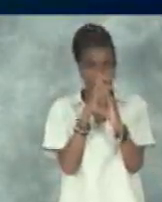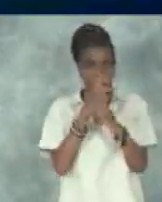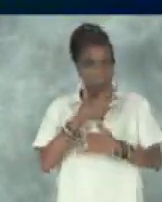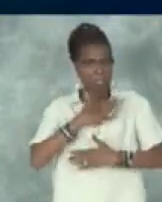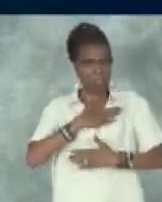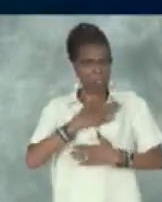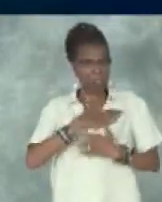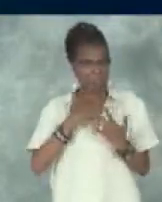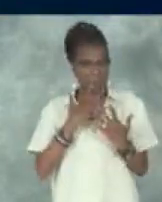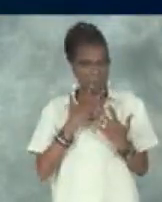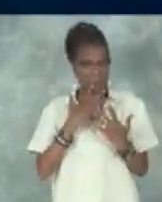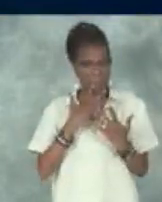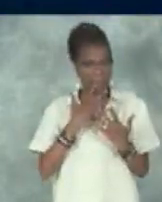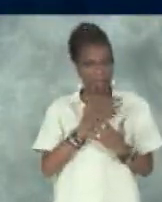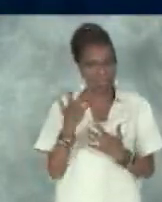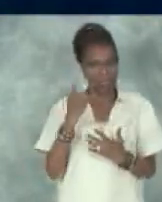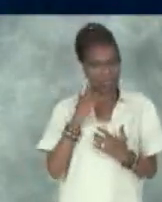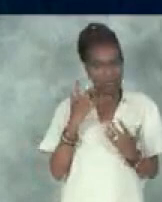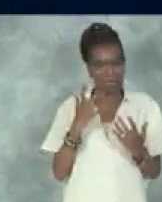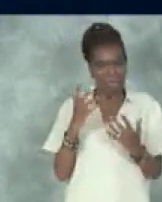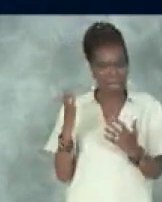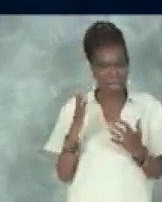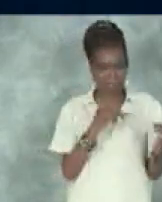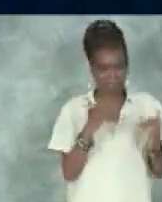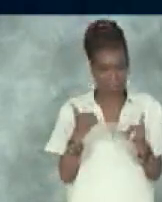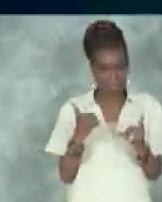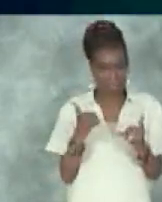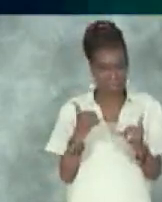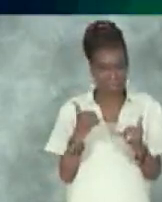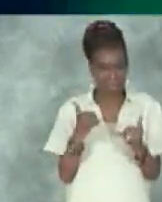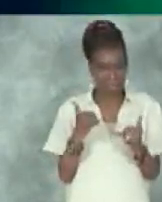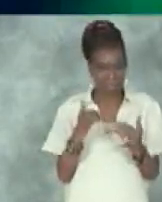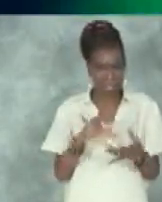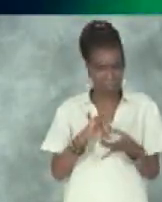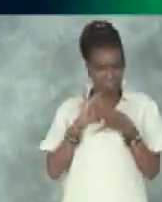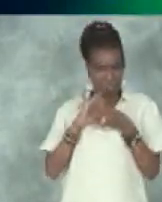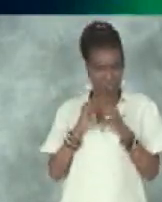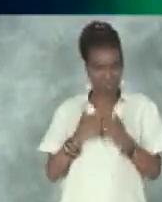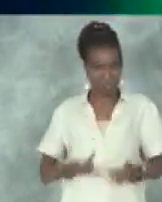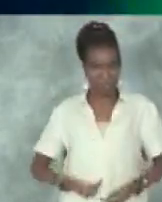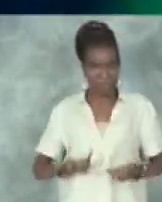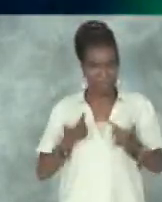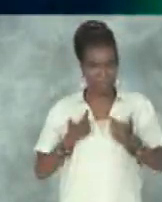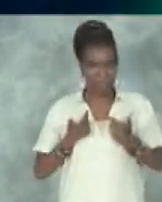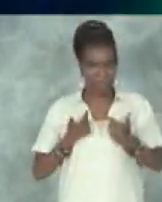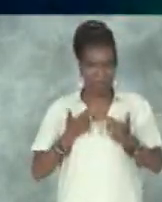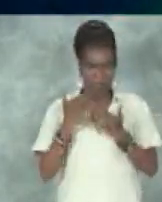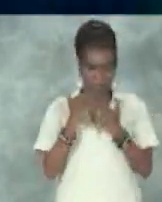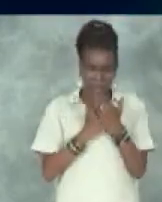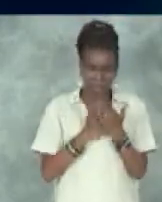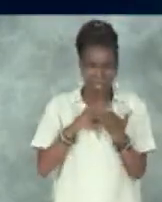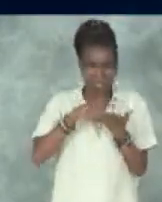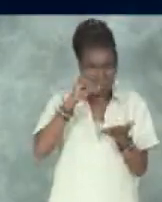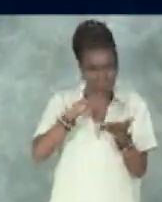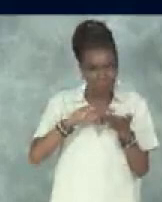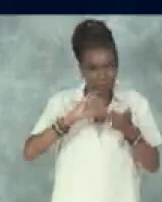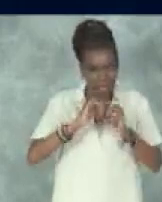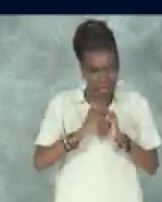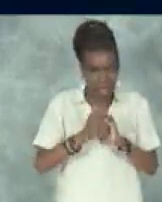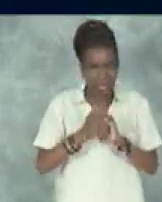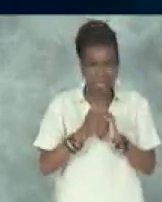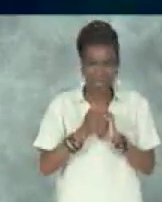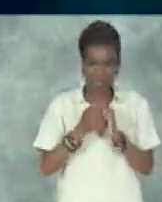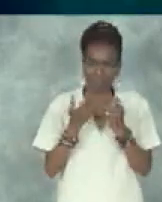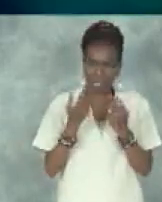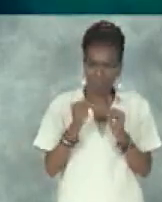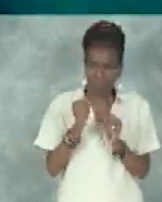this season of life. I'm working on it, and I'm taking lessons, and I'm really trying to apply it. It's also